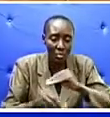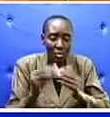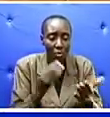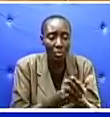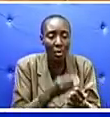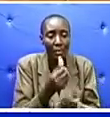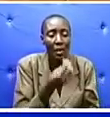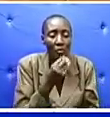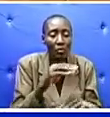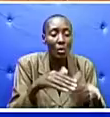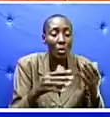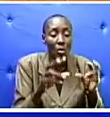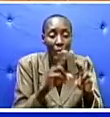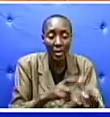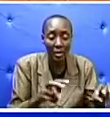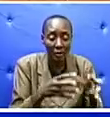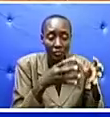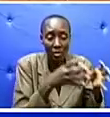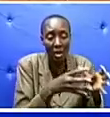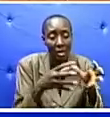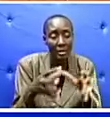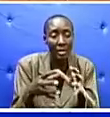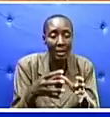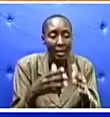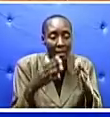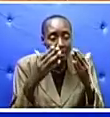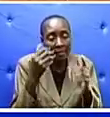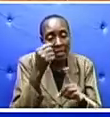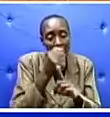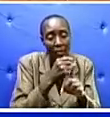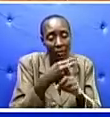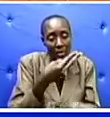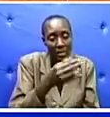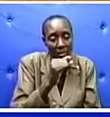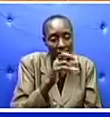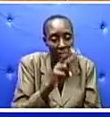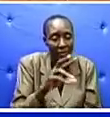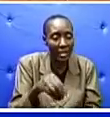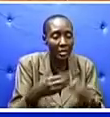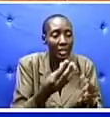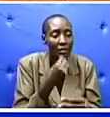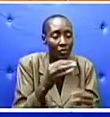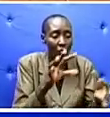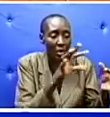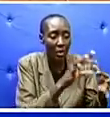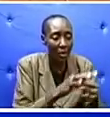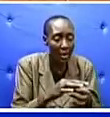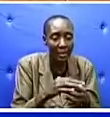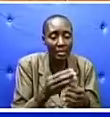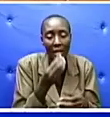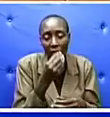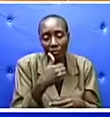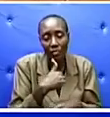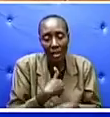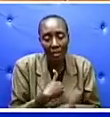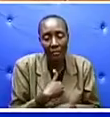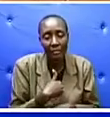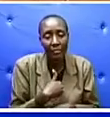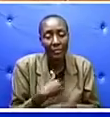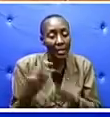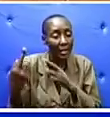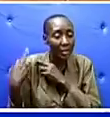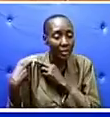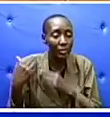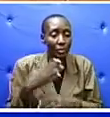for organizations dealing with HIV that give out food, we connect them, and they get food. So that's what we do. The good